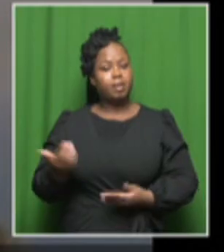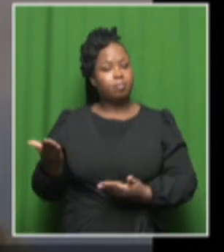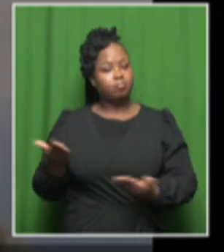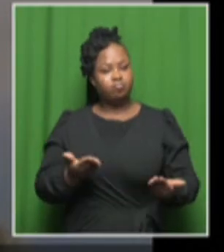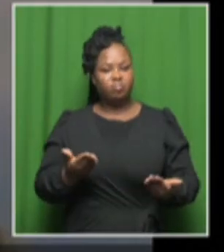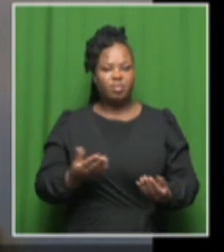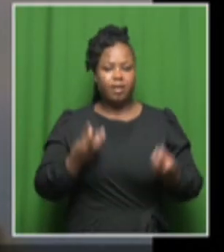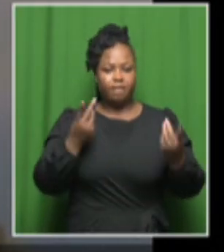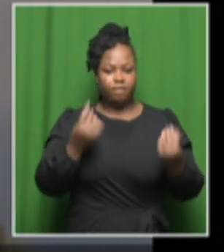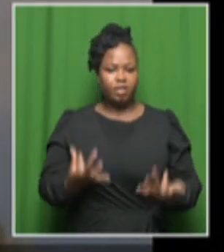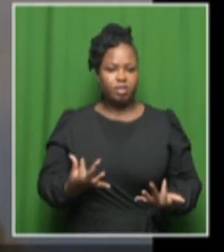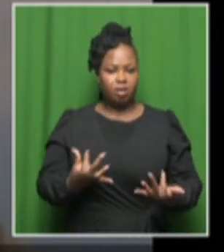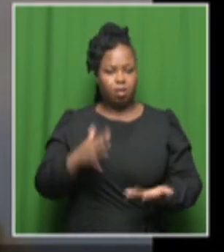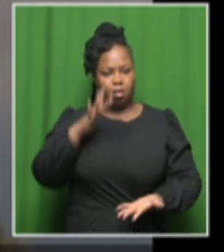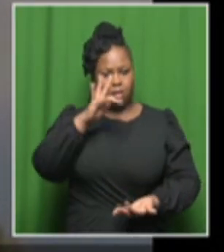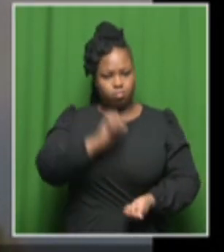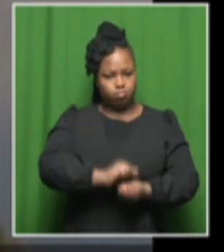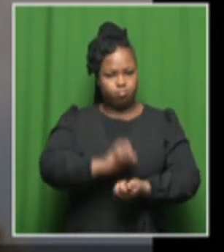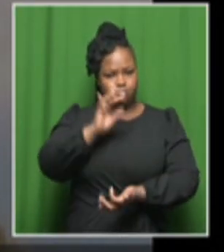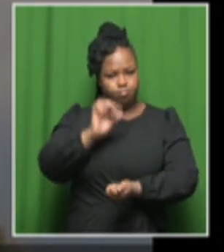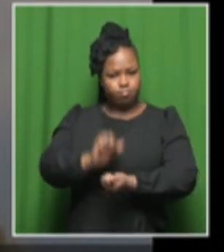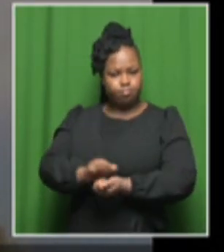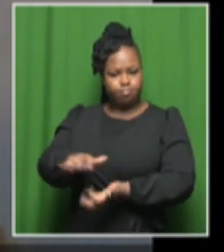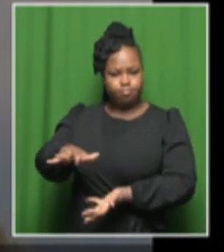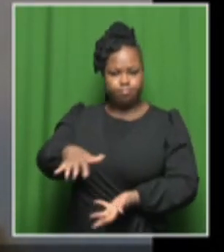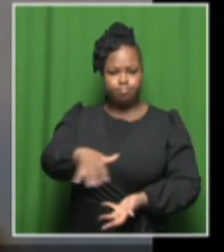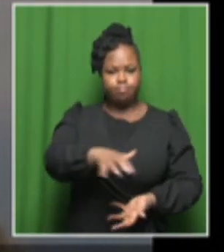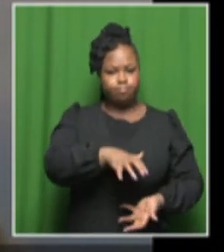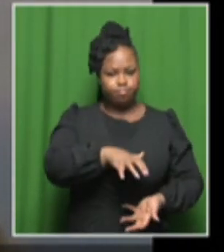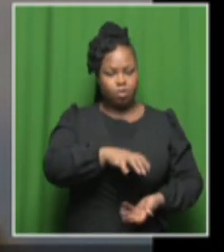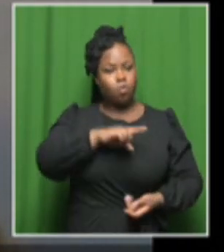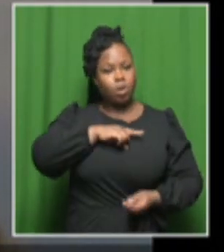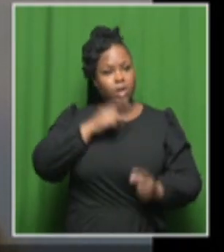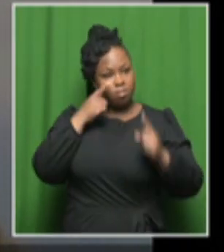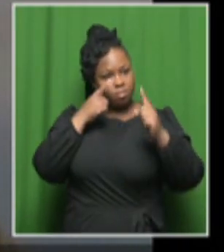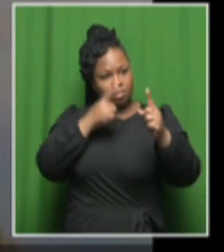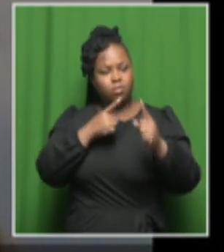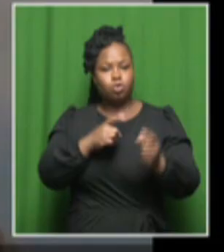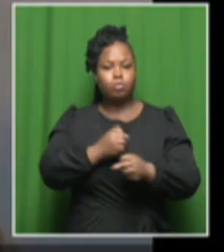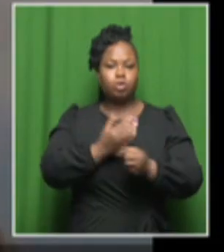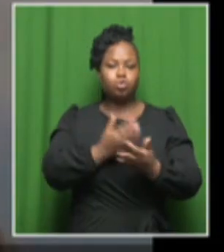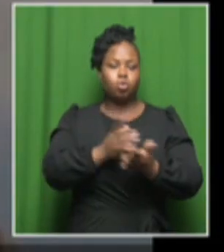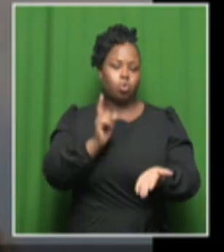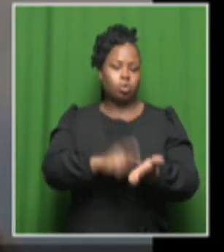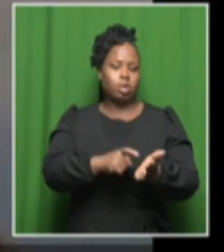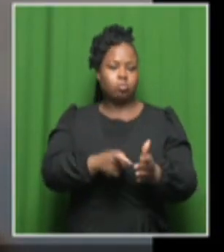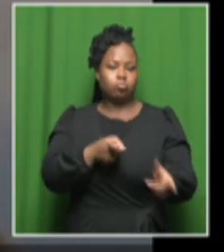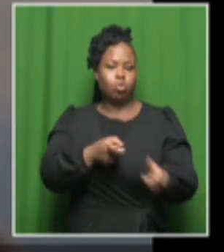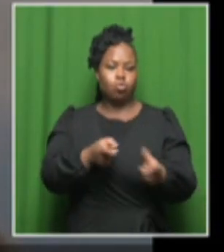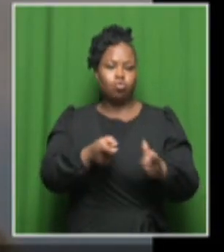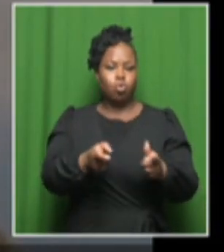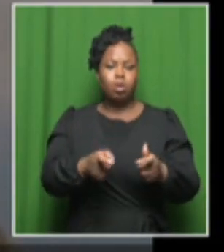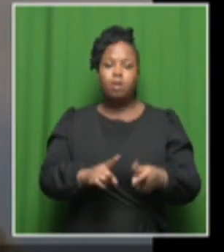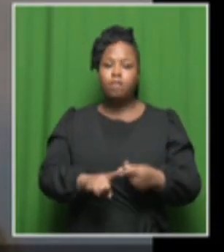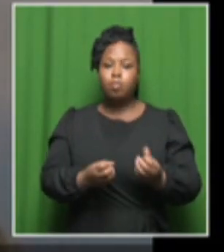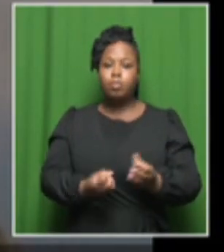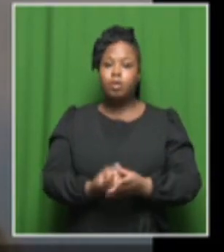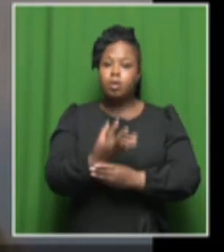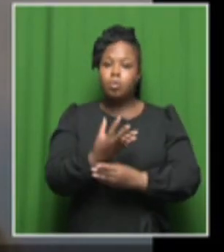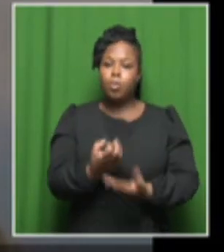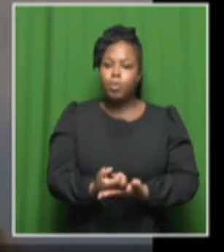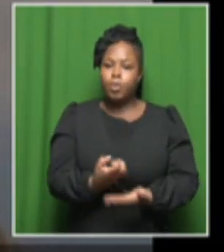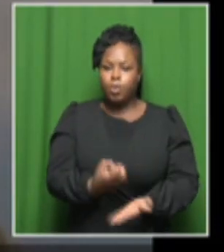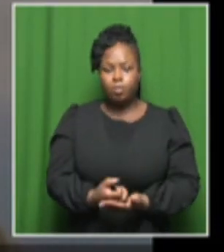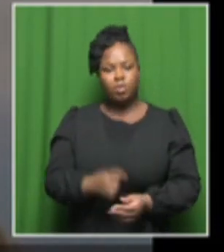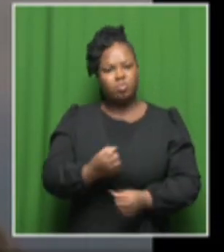fiscal consolidation, which the attempt or the intent was to bring debt under control, promote economic growth, ensuring